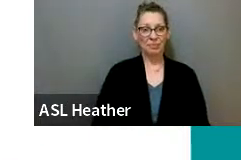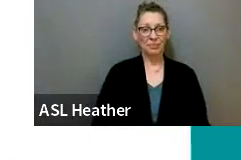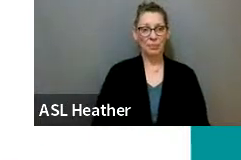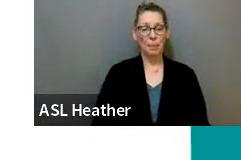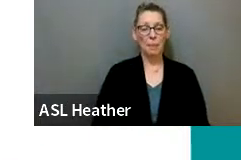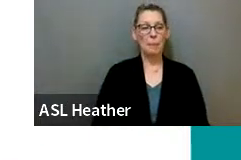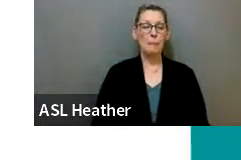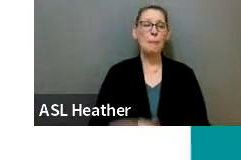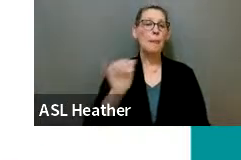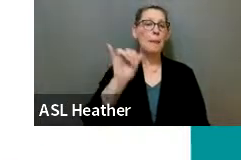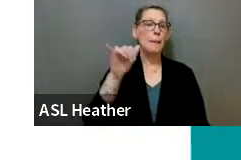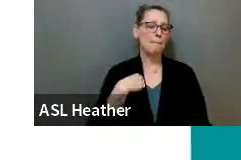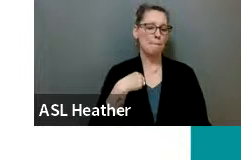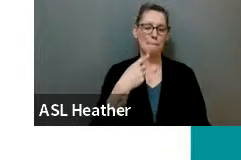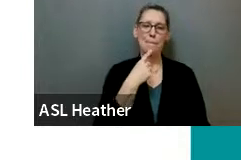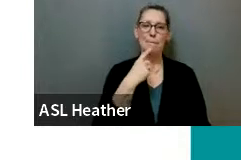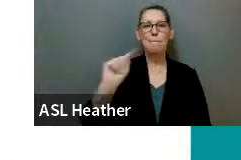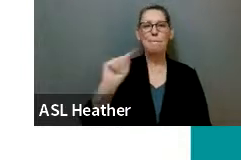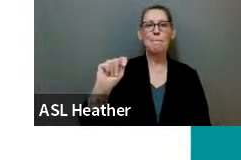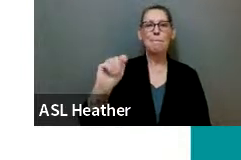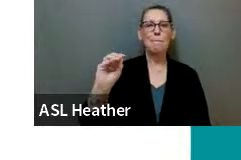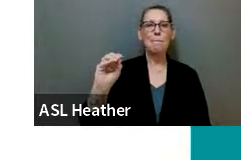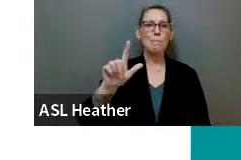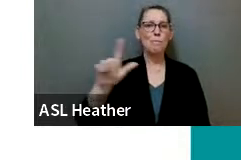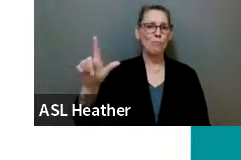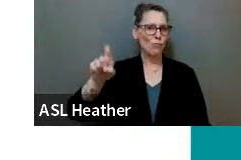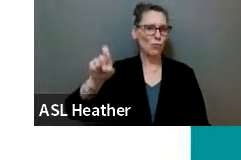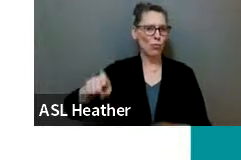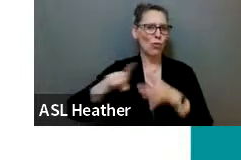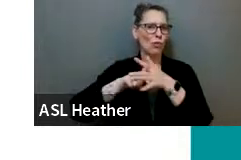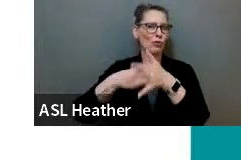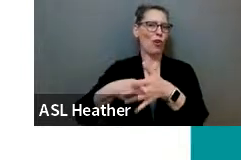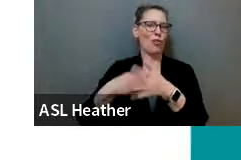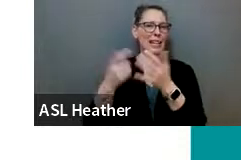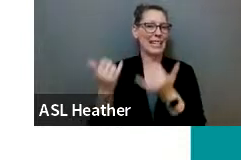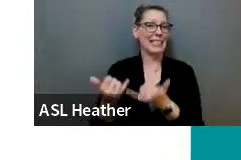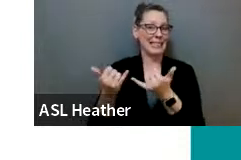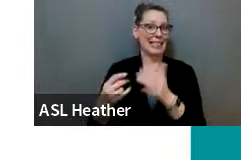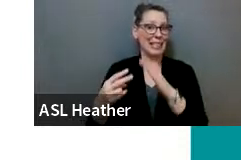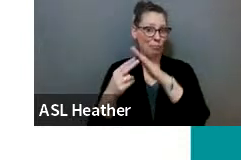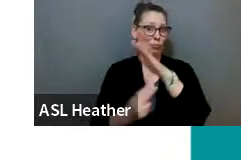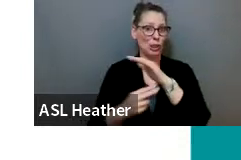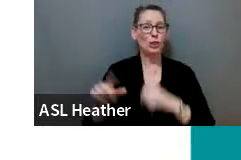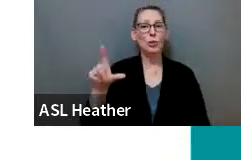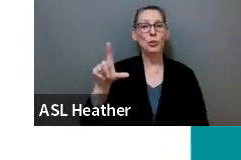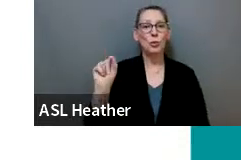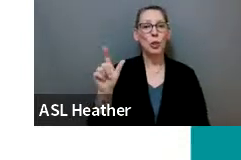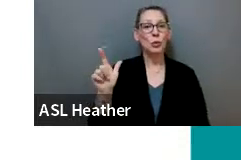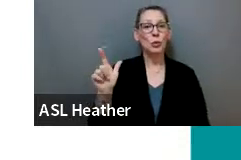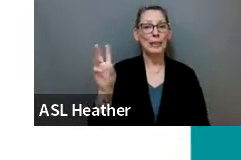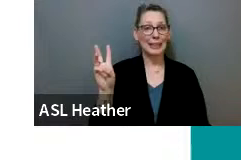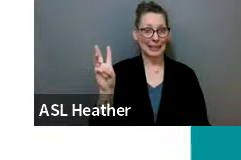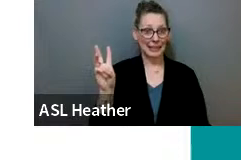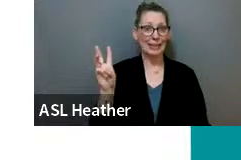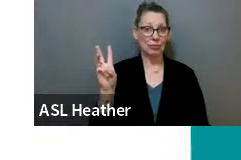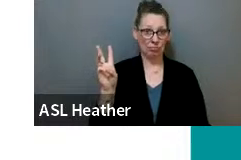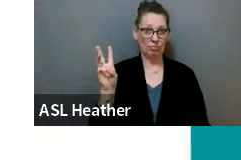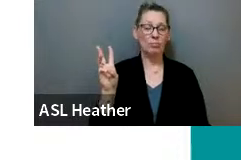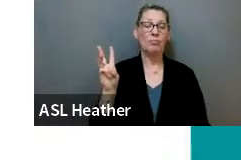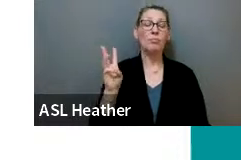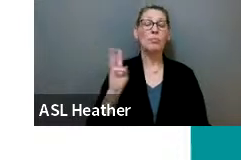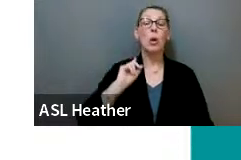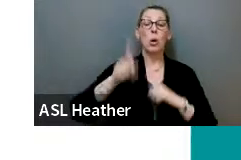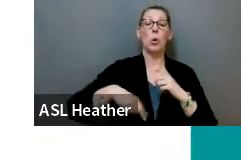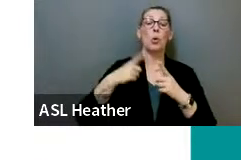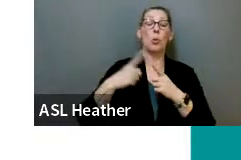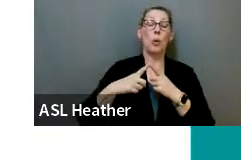So as I said, tolling is supposed to start on the existing bridge in 2026, once some construction is